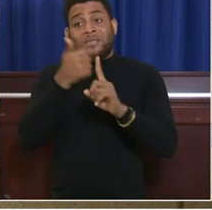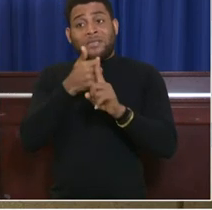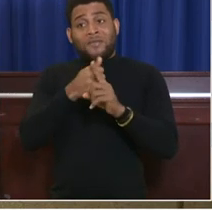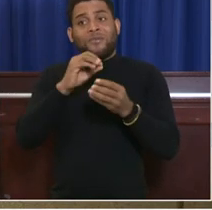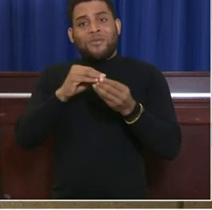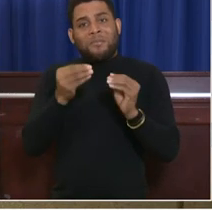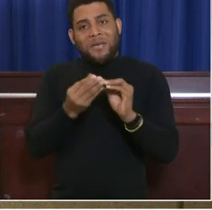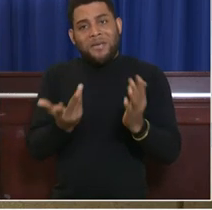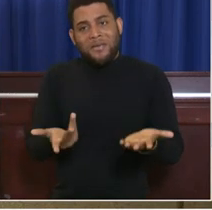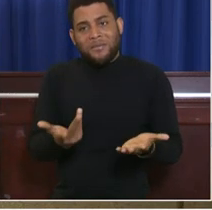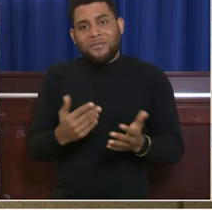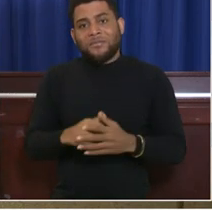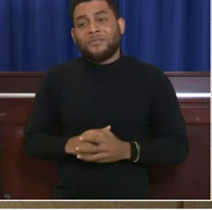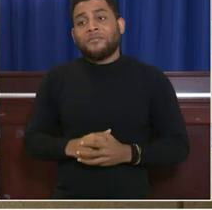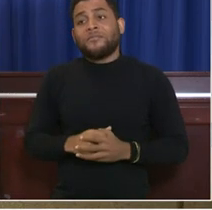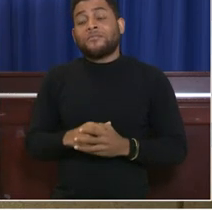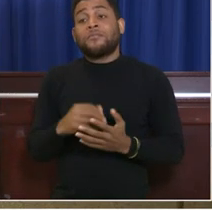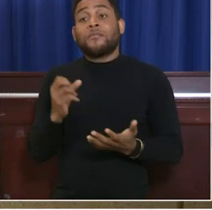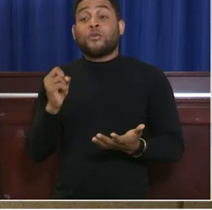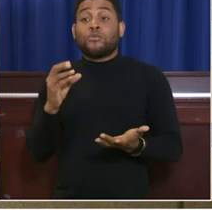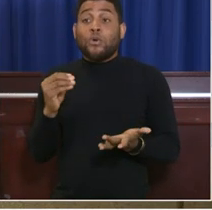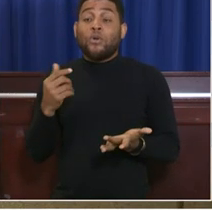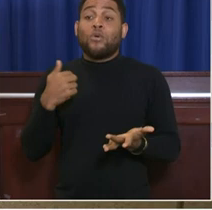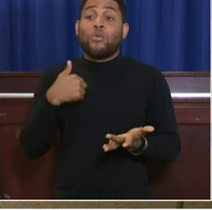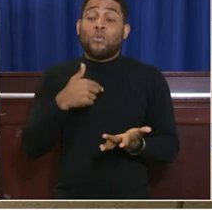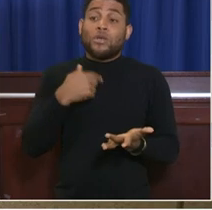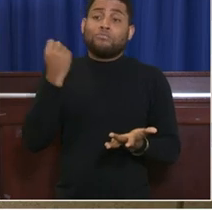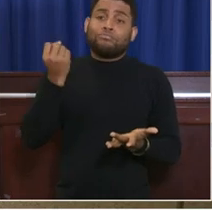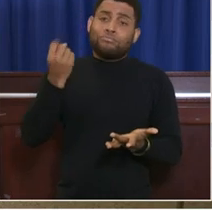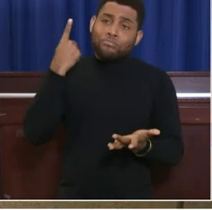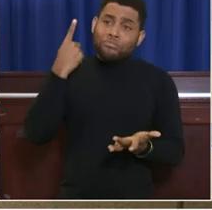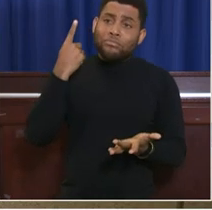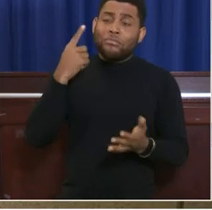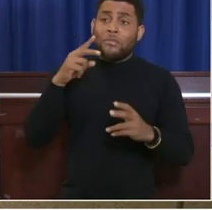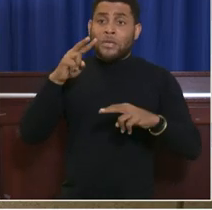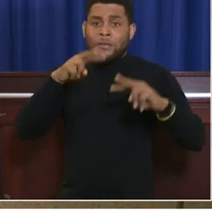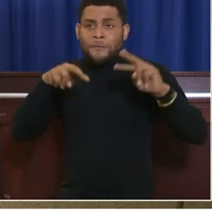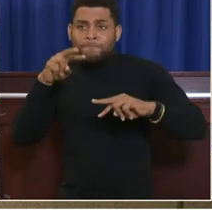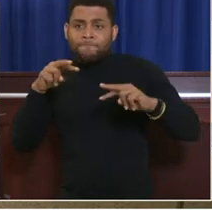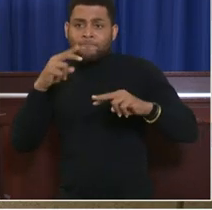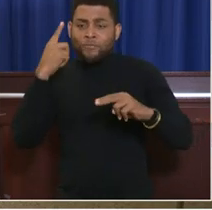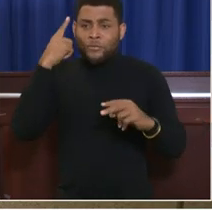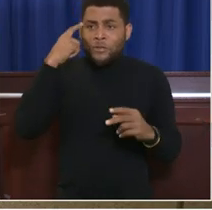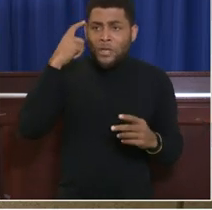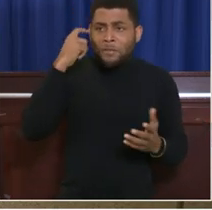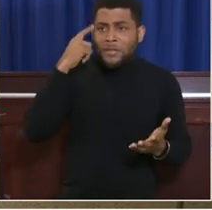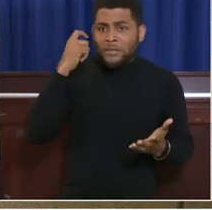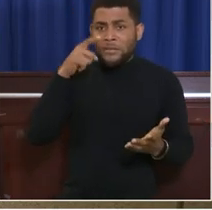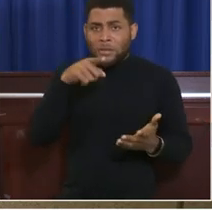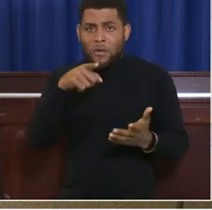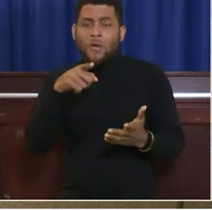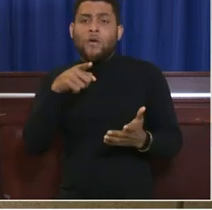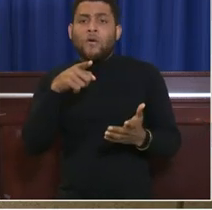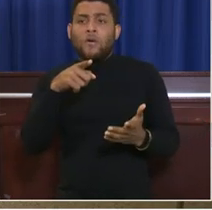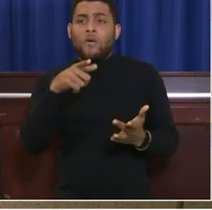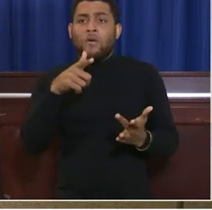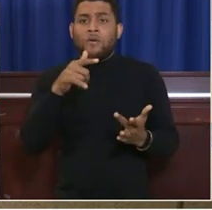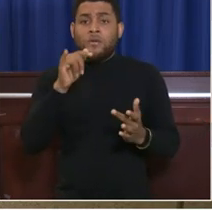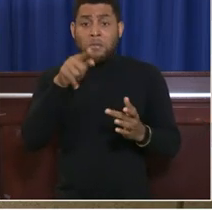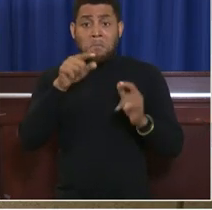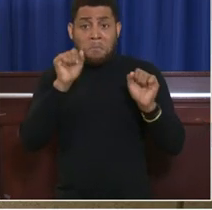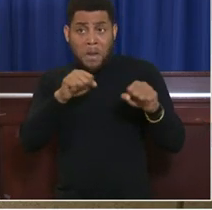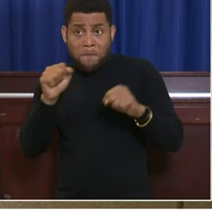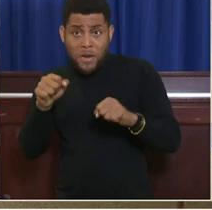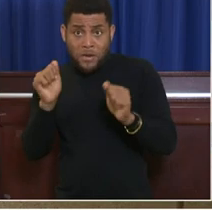people who are arrested for offenses, where there is probable cause, where there's reason to believe we can prove the case beyond a reasonable doubt, are charged. And